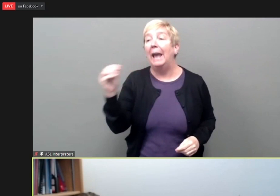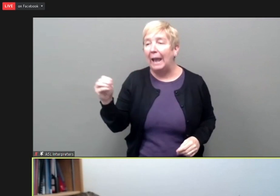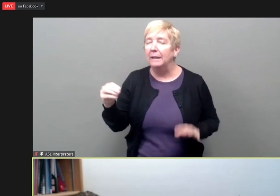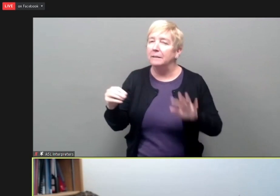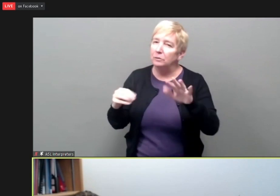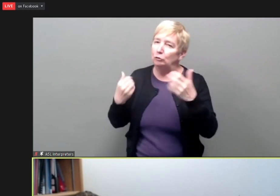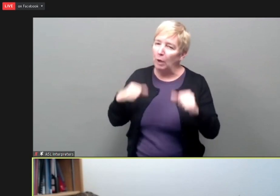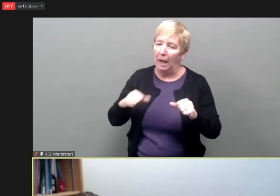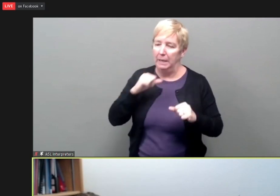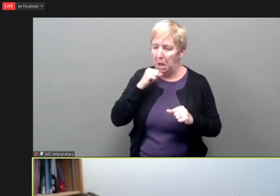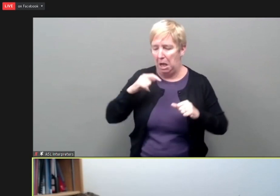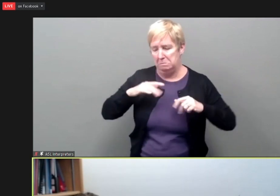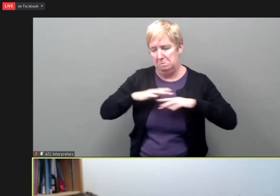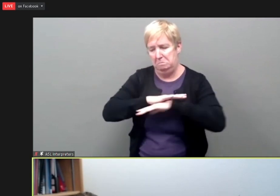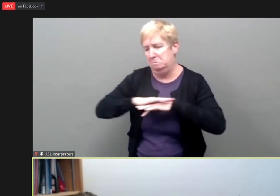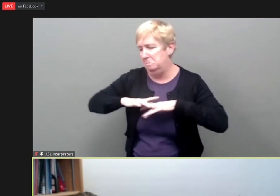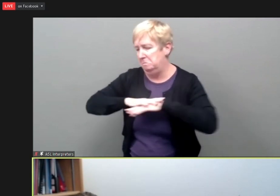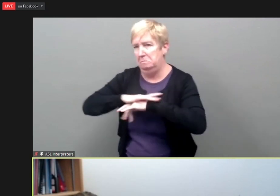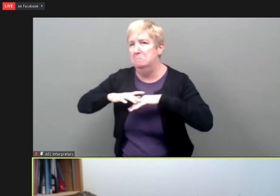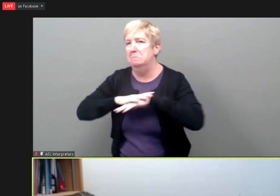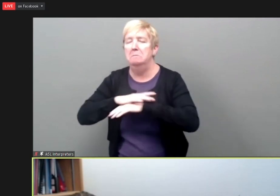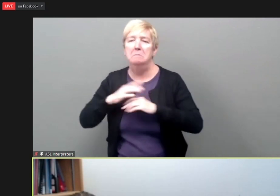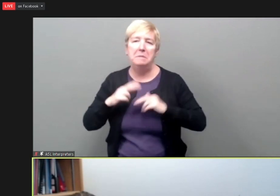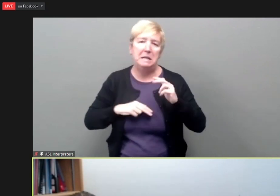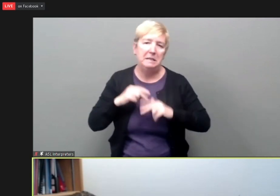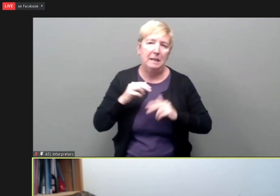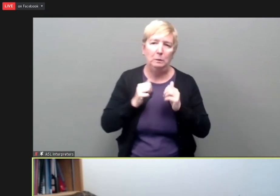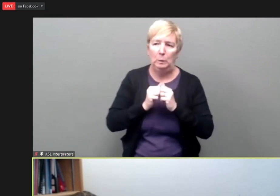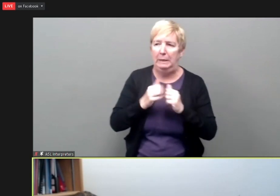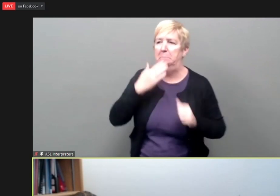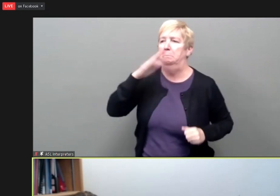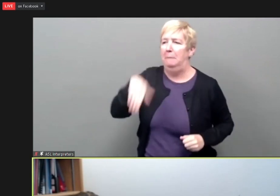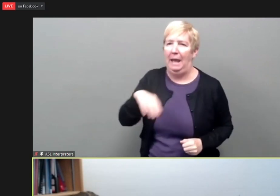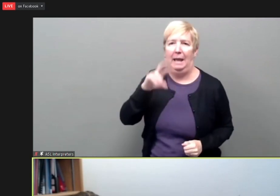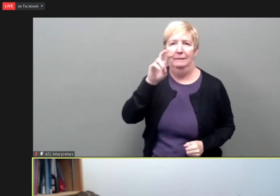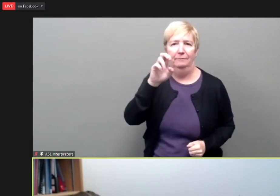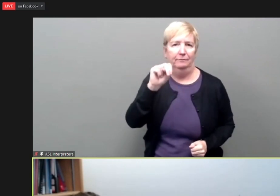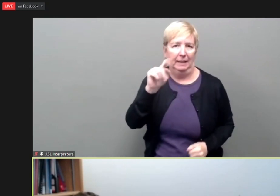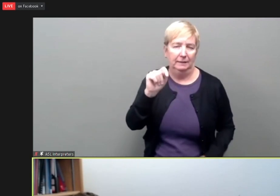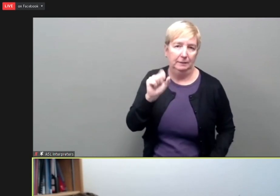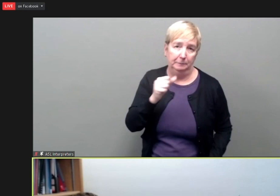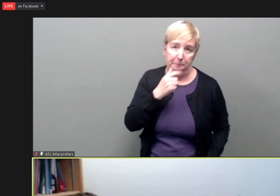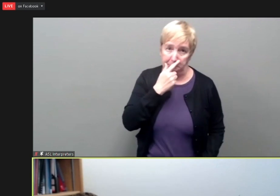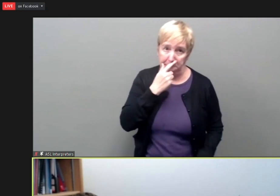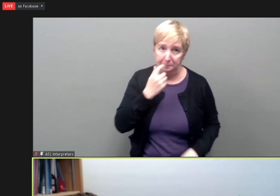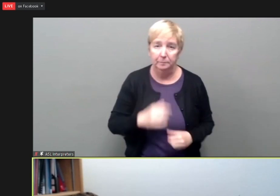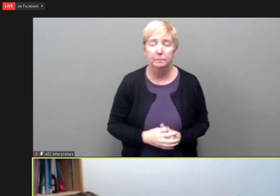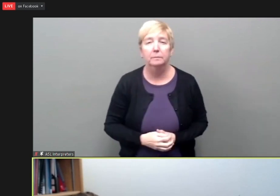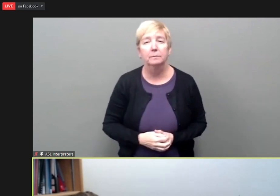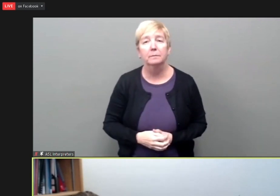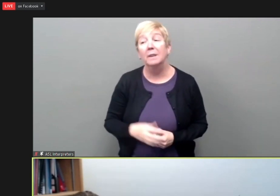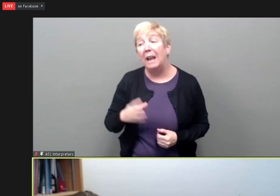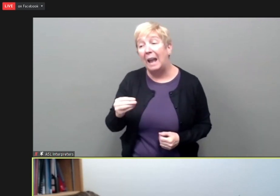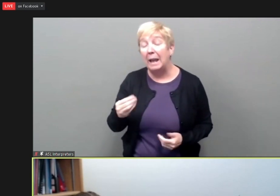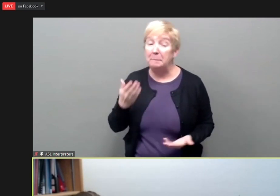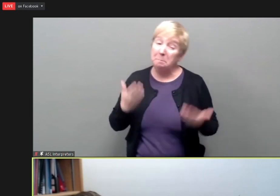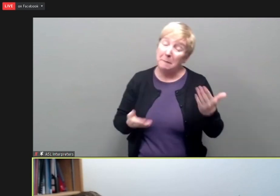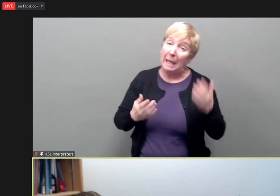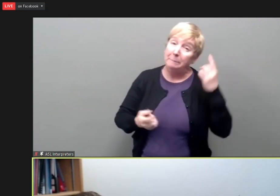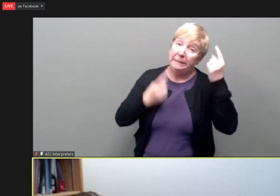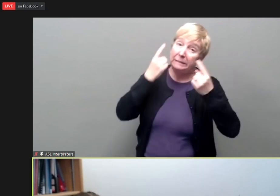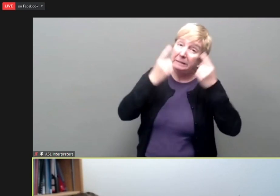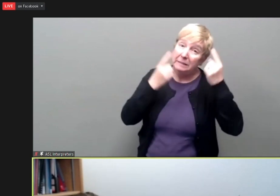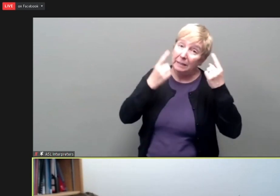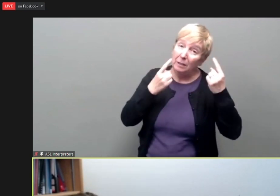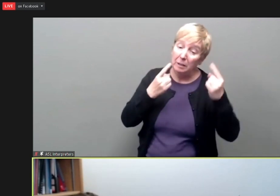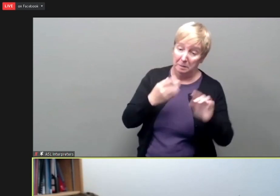crowded places, poorly ventilated places. And then you may want to consider getting tested if you're going to be gathering